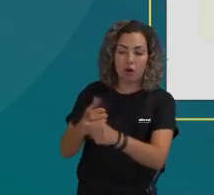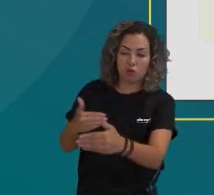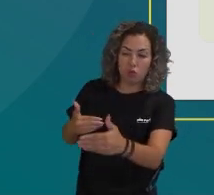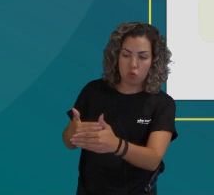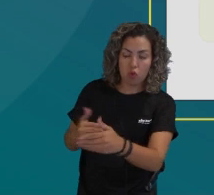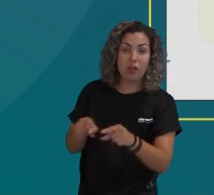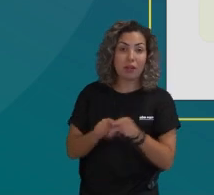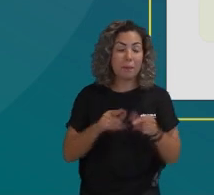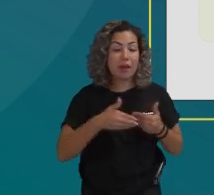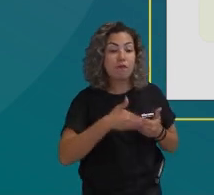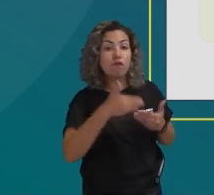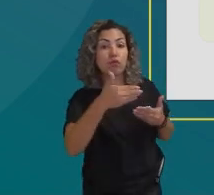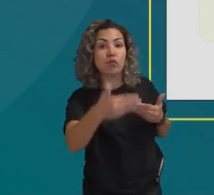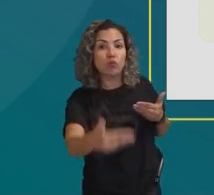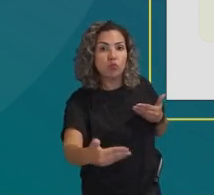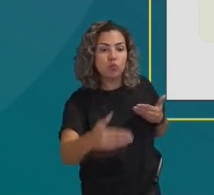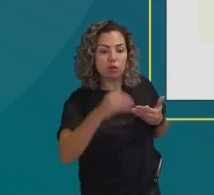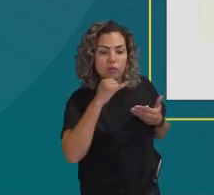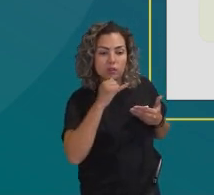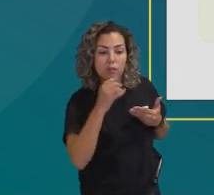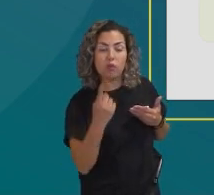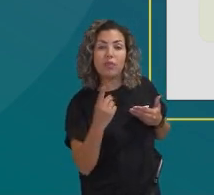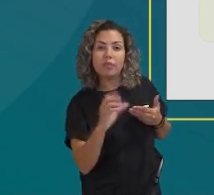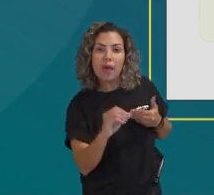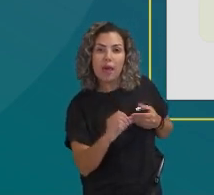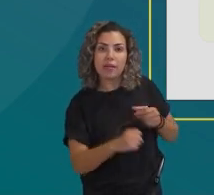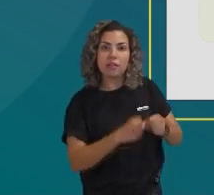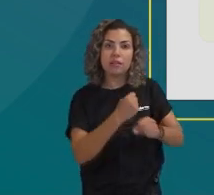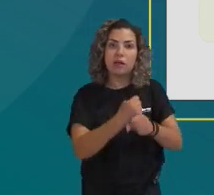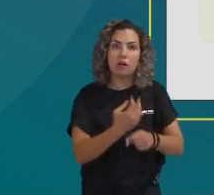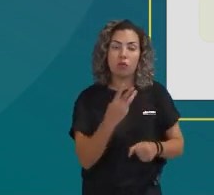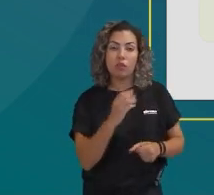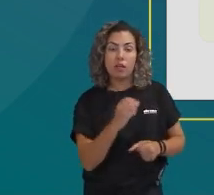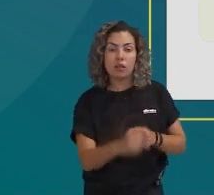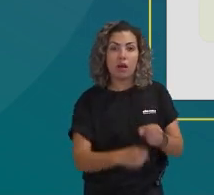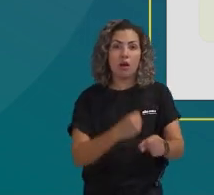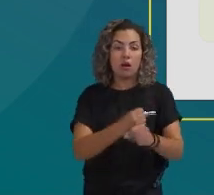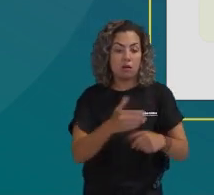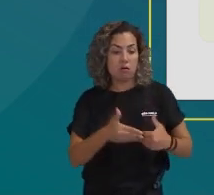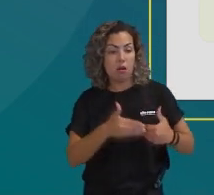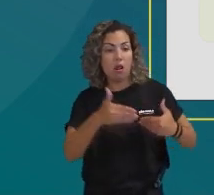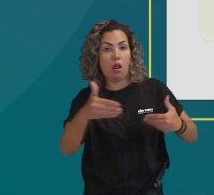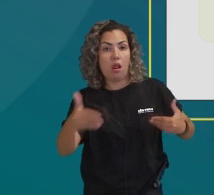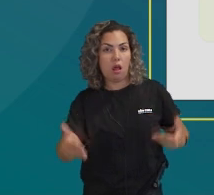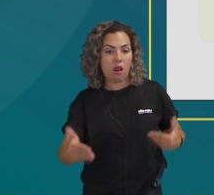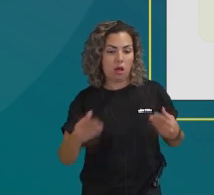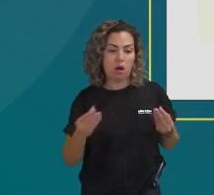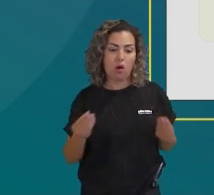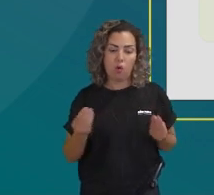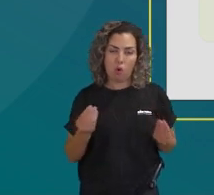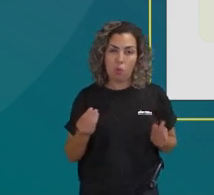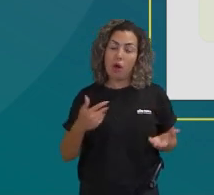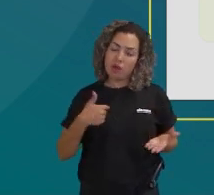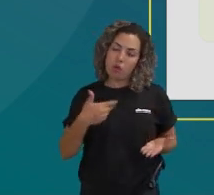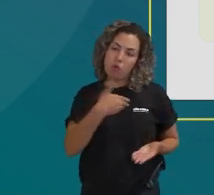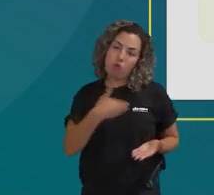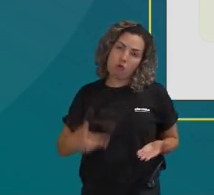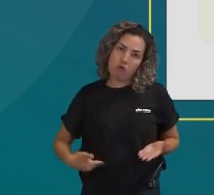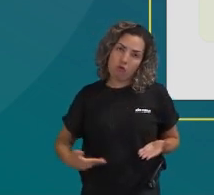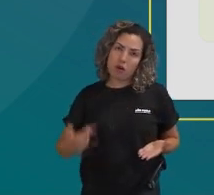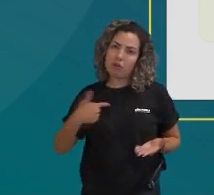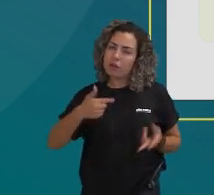involves all of our line departments. And so as a metropolitan government, most of my examples will be relating to our